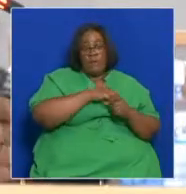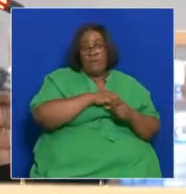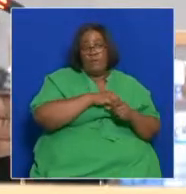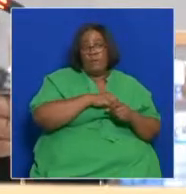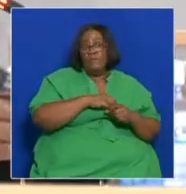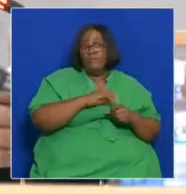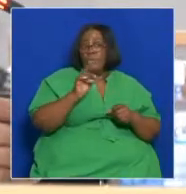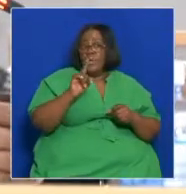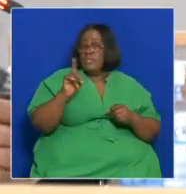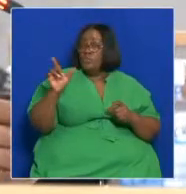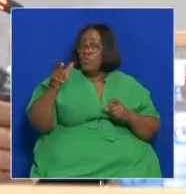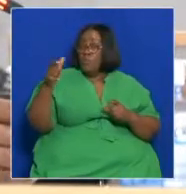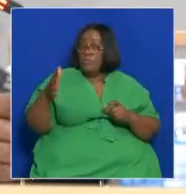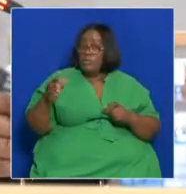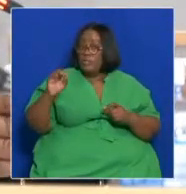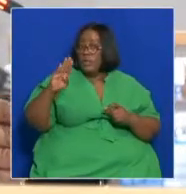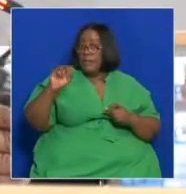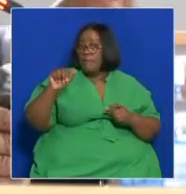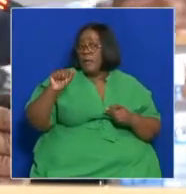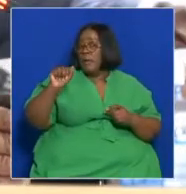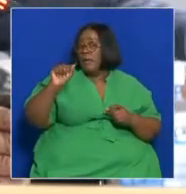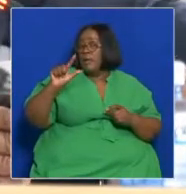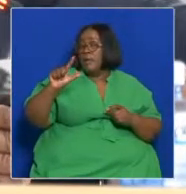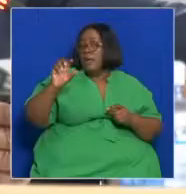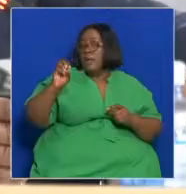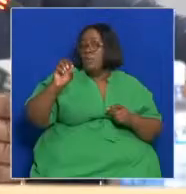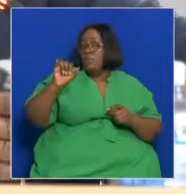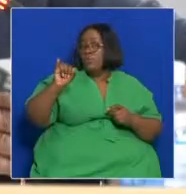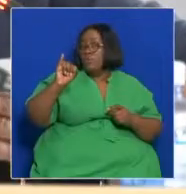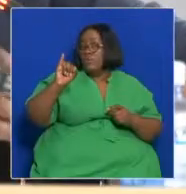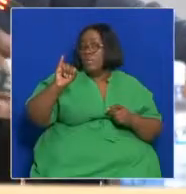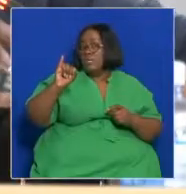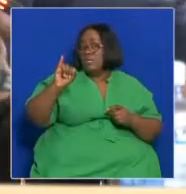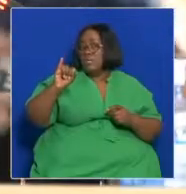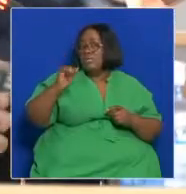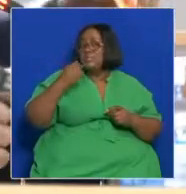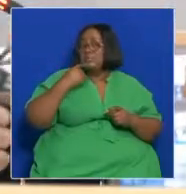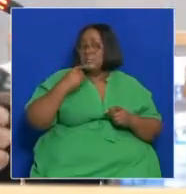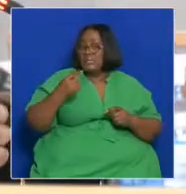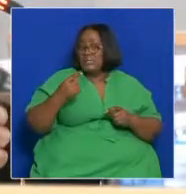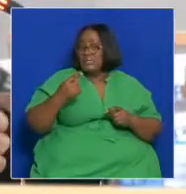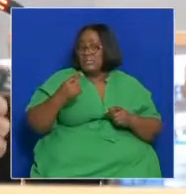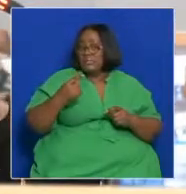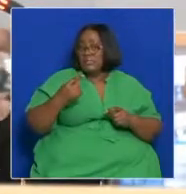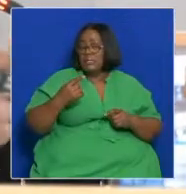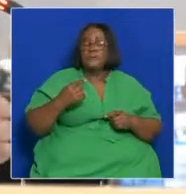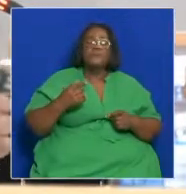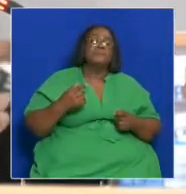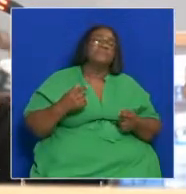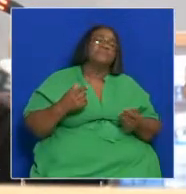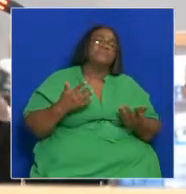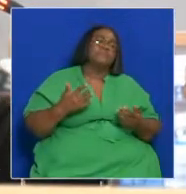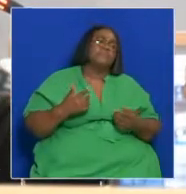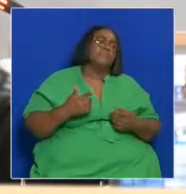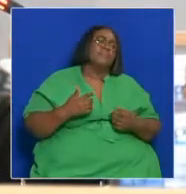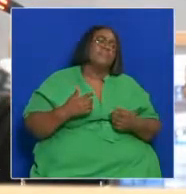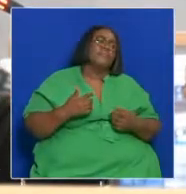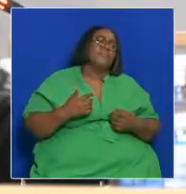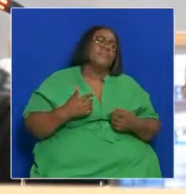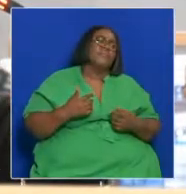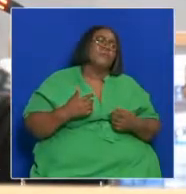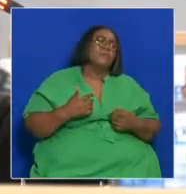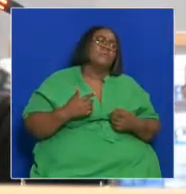would, what would you be assessed on if not on that? That is what it covers,